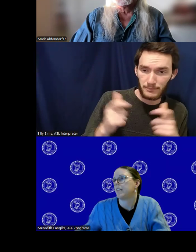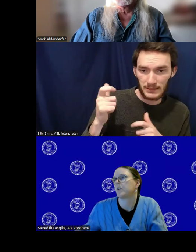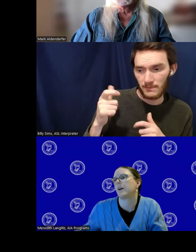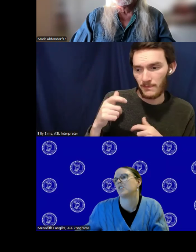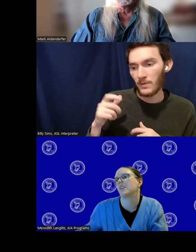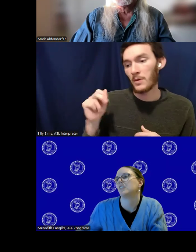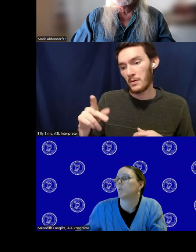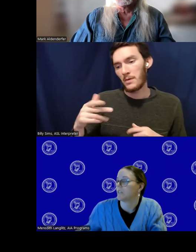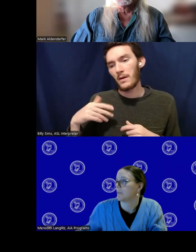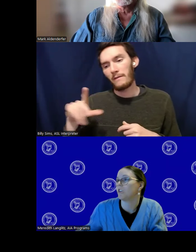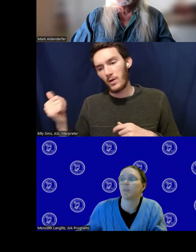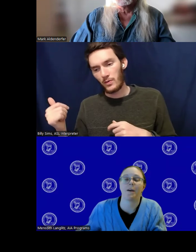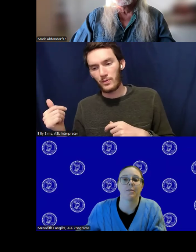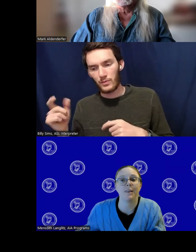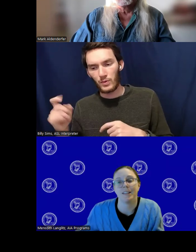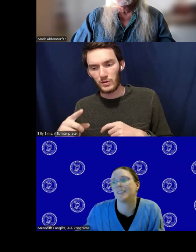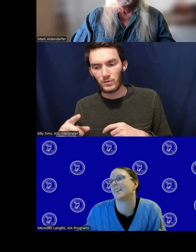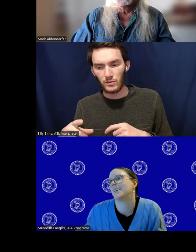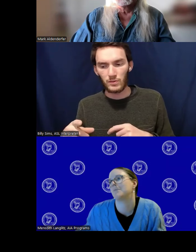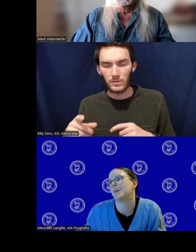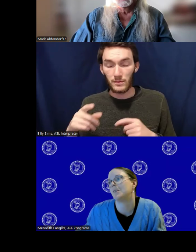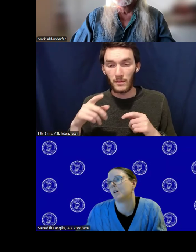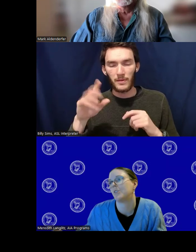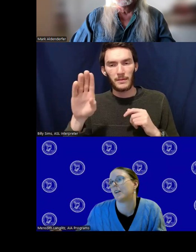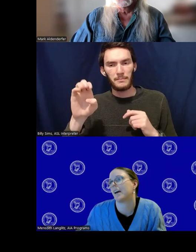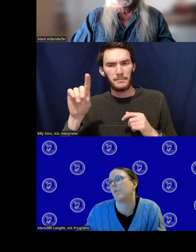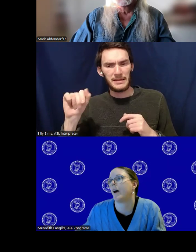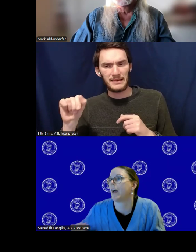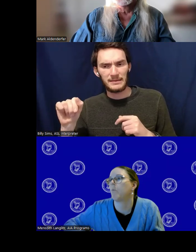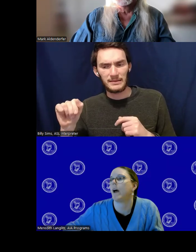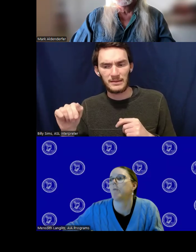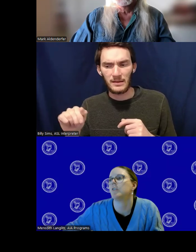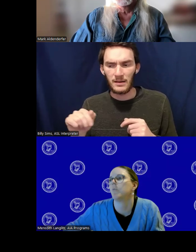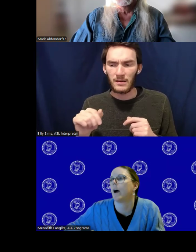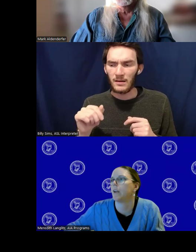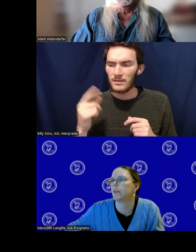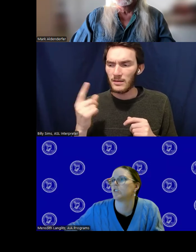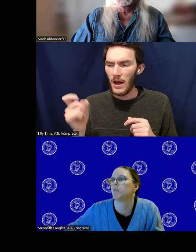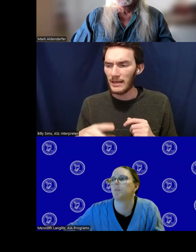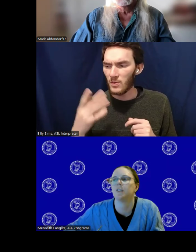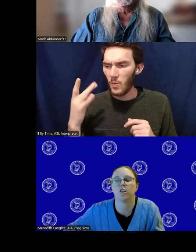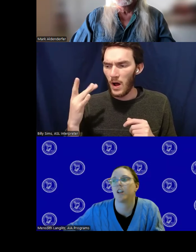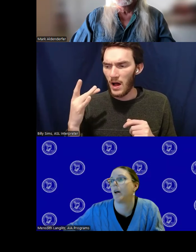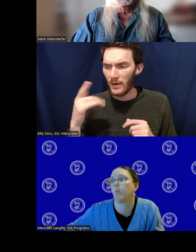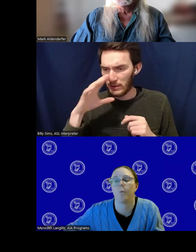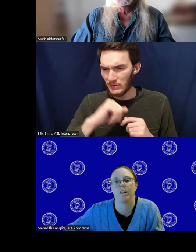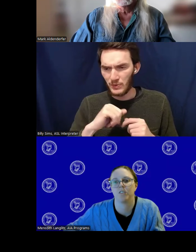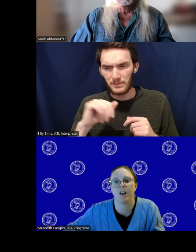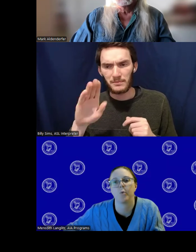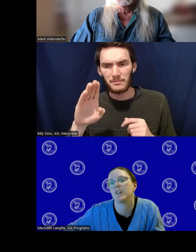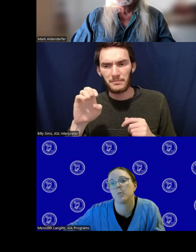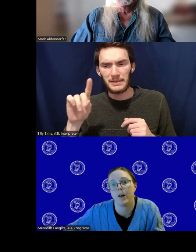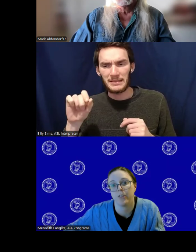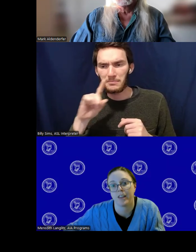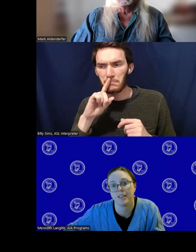have another question. So some interest about the beads. Someone's wondering why do we assume that beads do